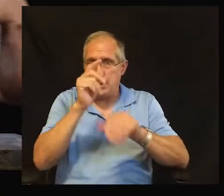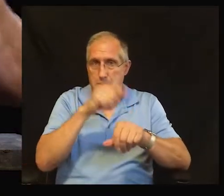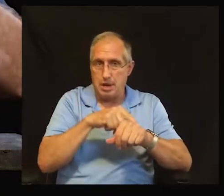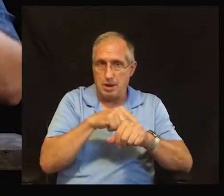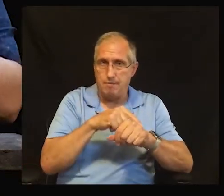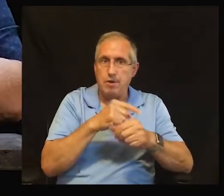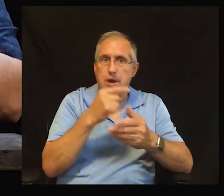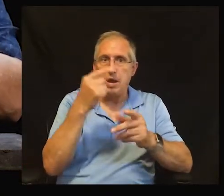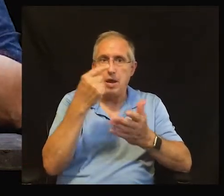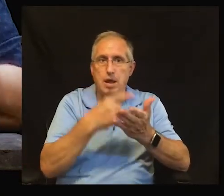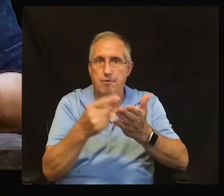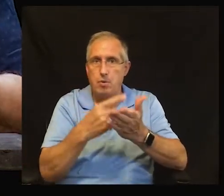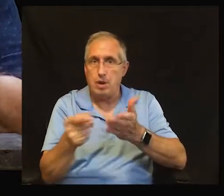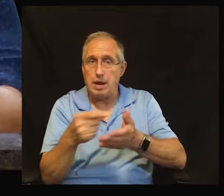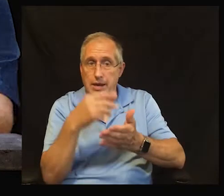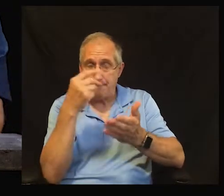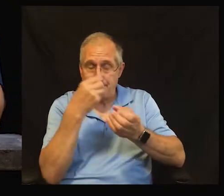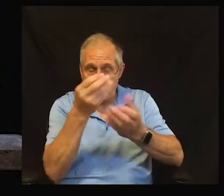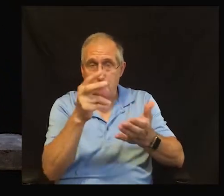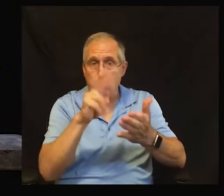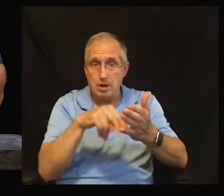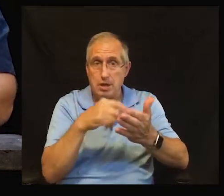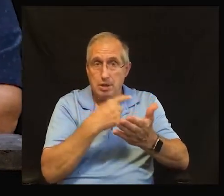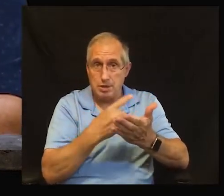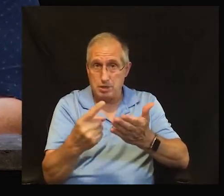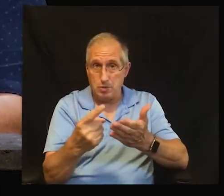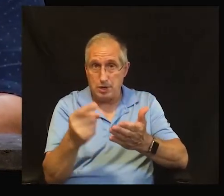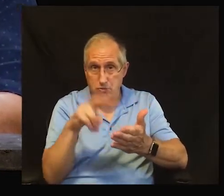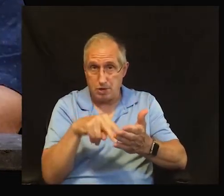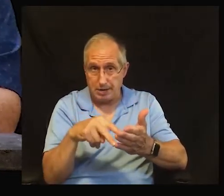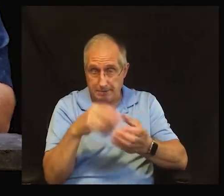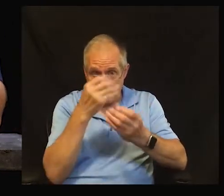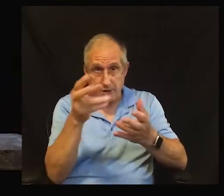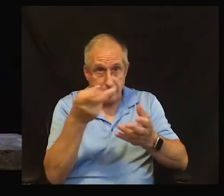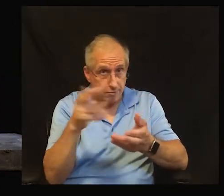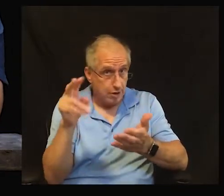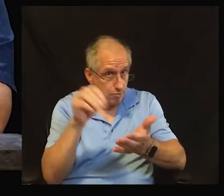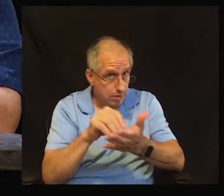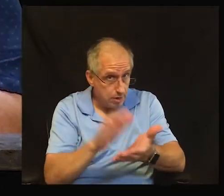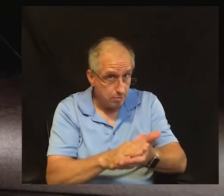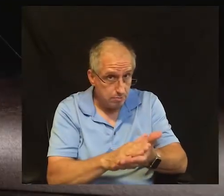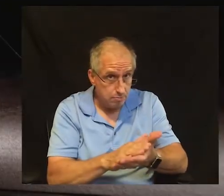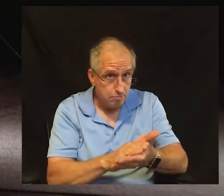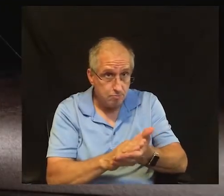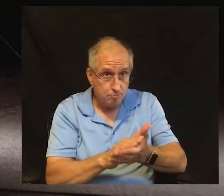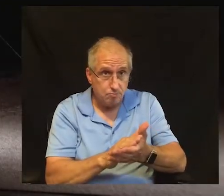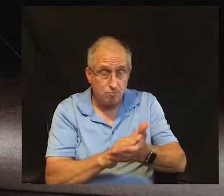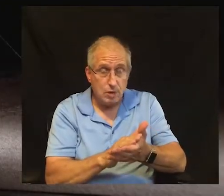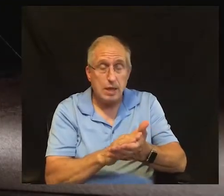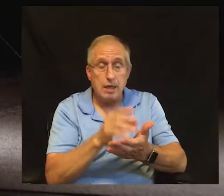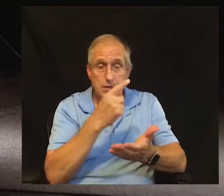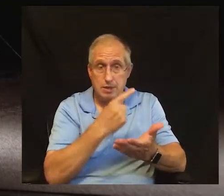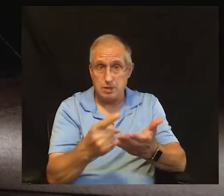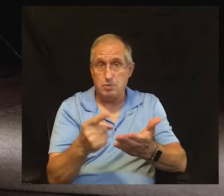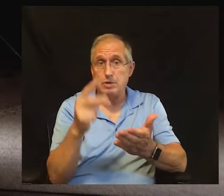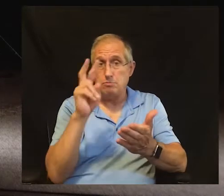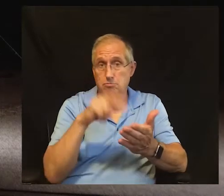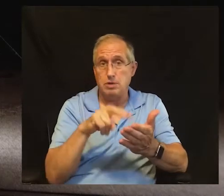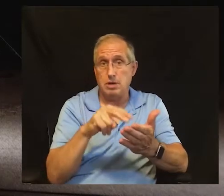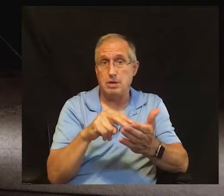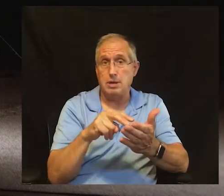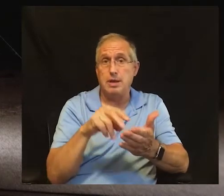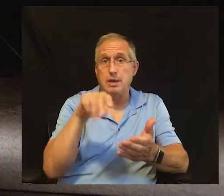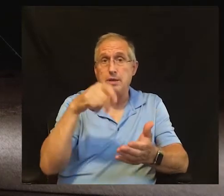month long, every week I'm going to give you a reading. So this week's reading, get ready to write this down. Get ready. All right, take a screenshot of this. This week's reading